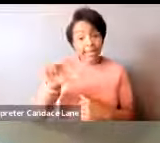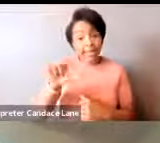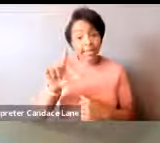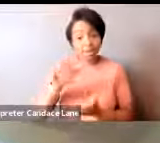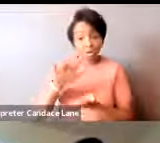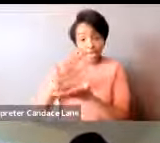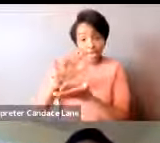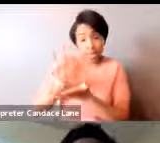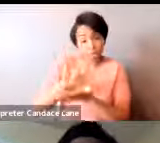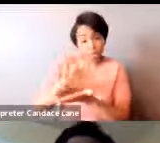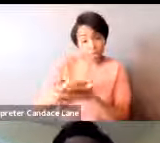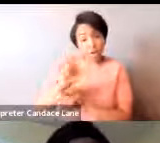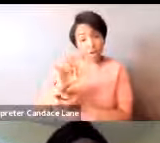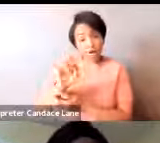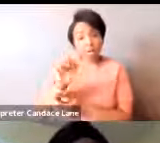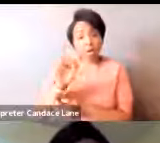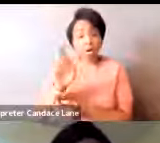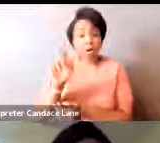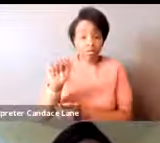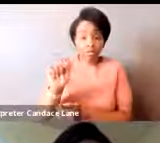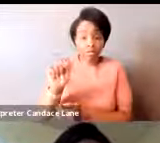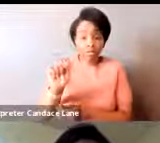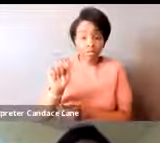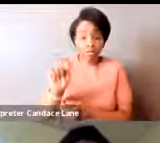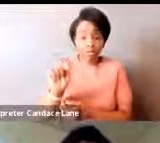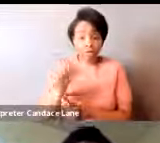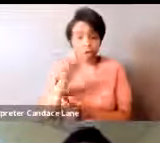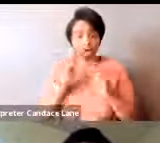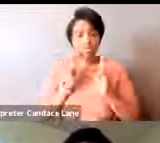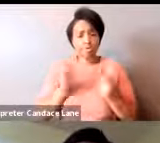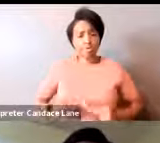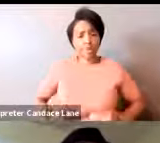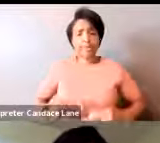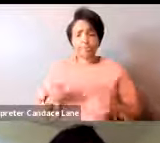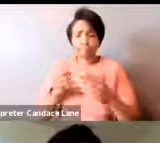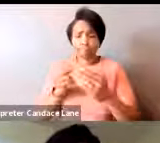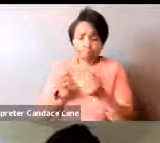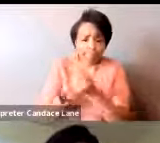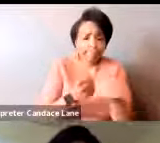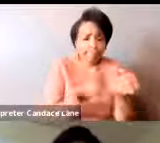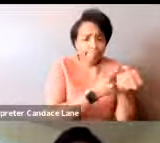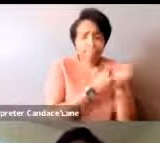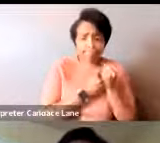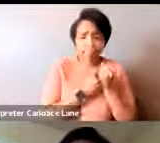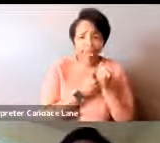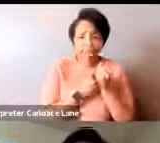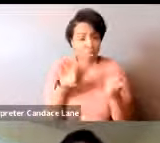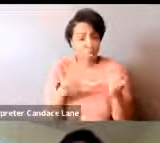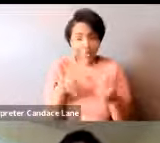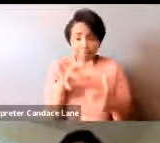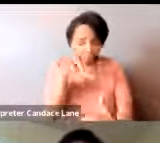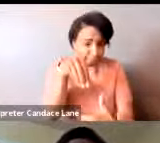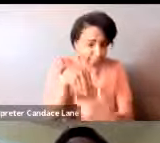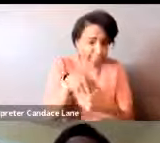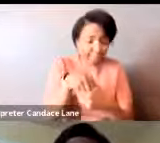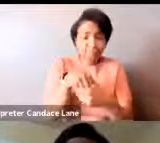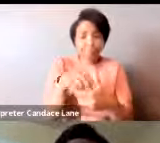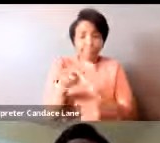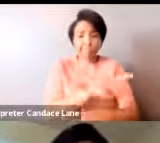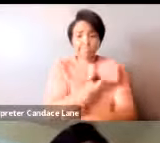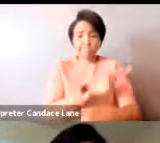and Humanities. This is how much we are interested in poetry, especially in this